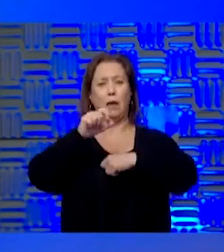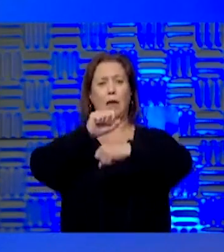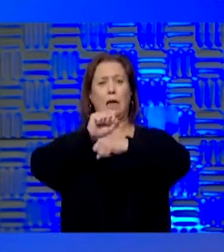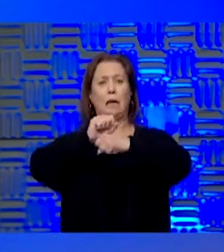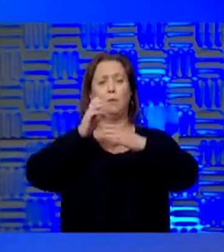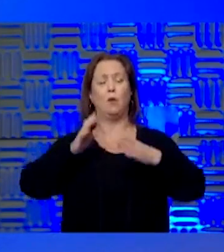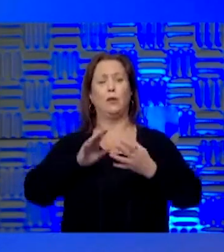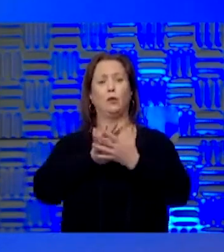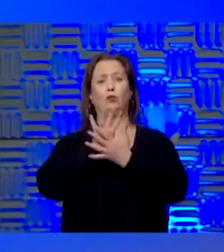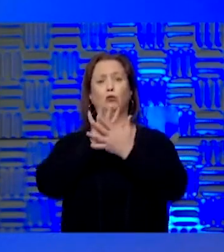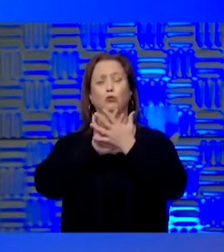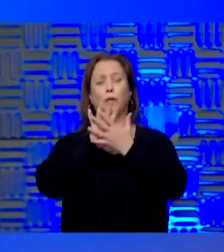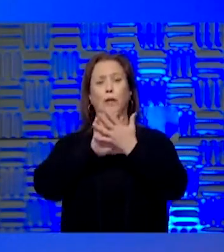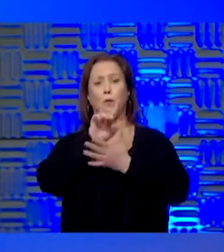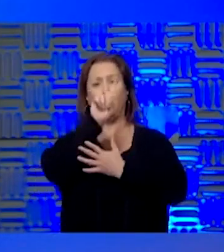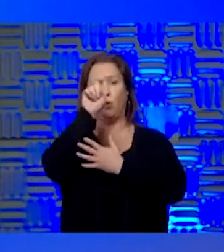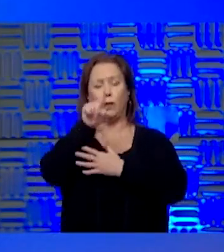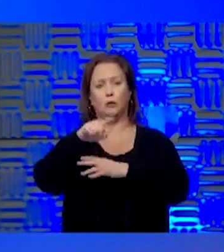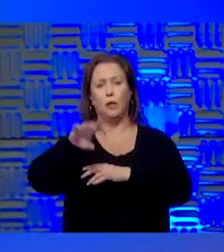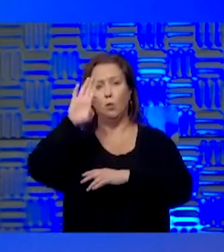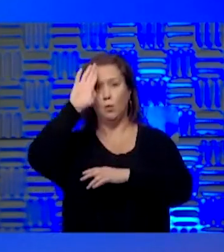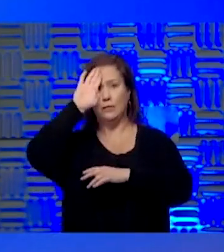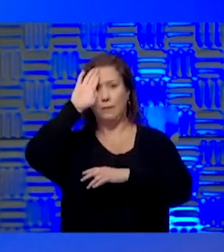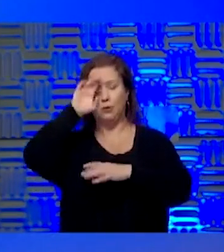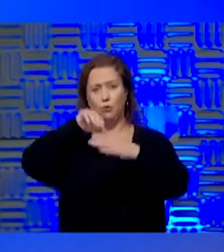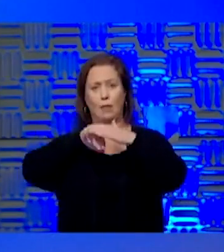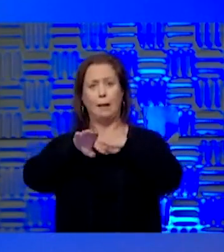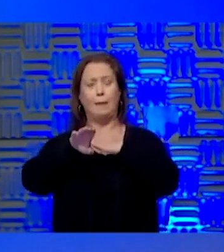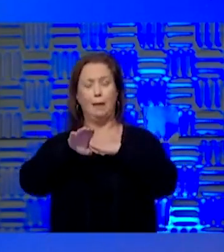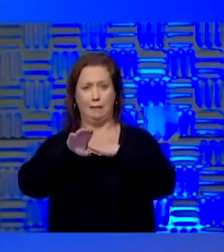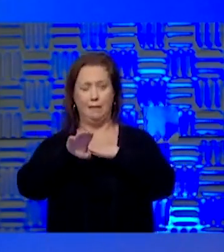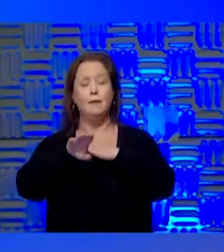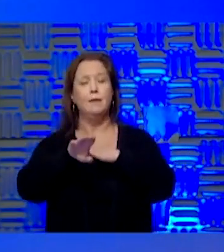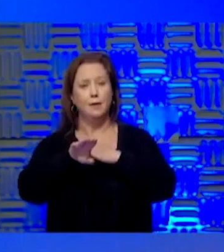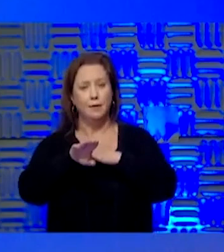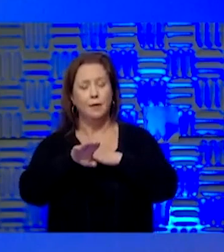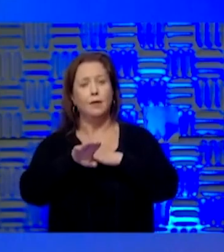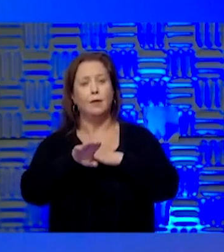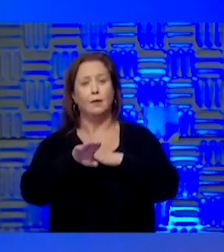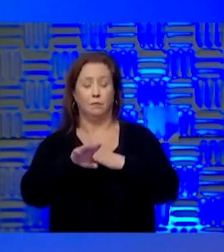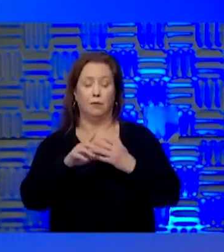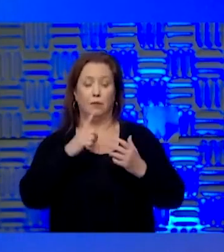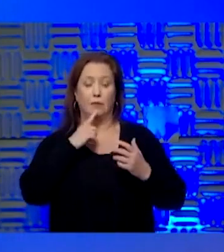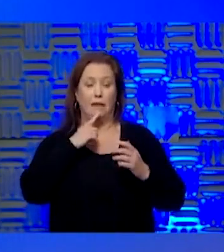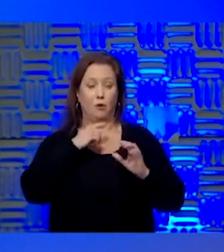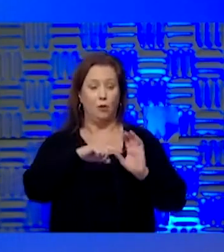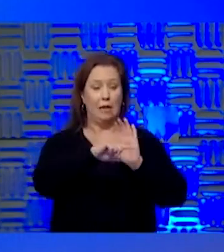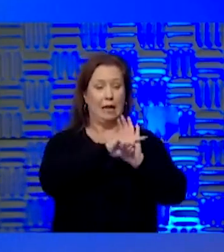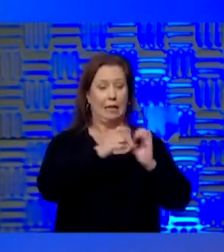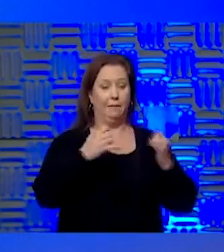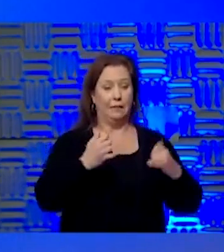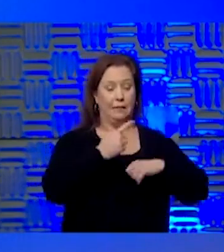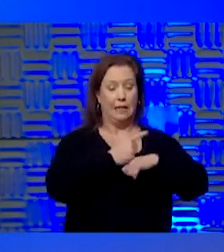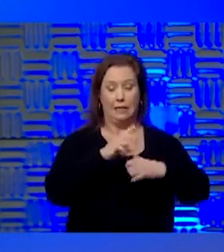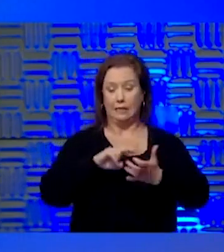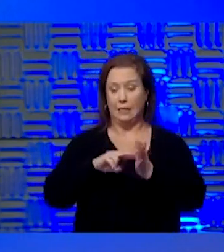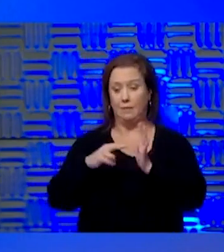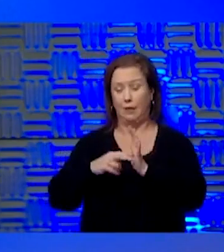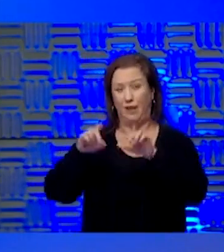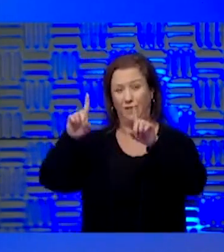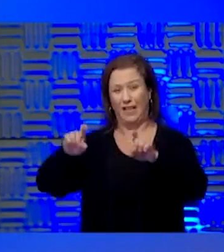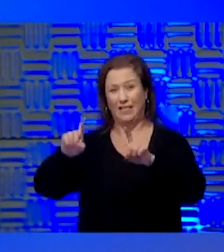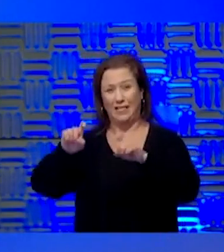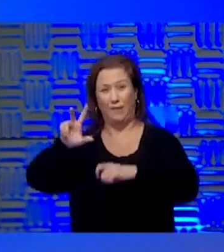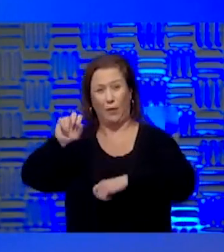are screened with questionnaires and temperatures when they come into the hospital. And then you get to the point, well, if you're negative today, does that mean you don't have to get tested